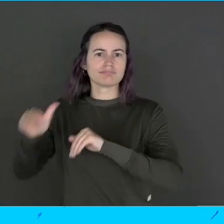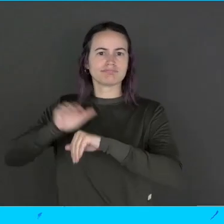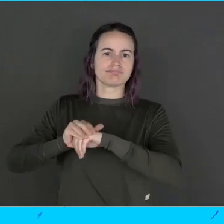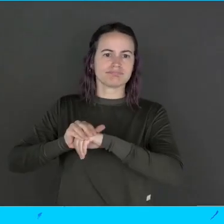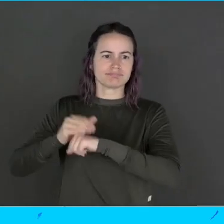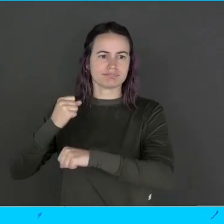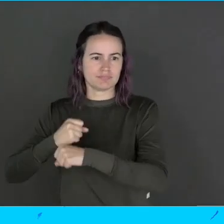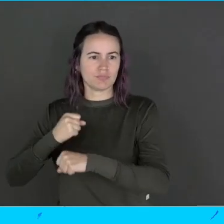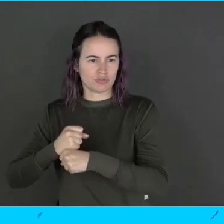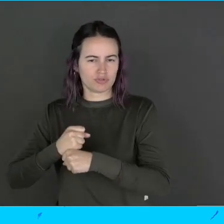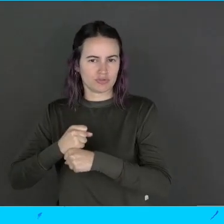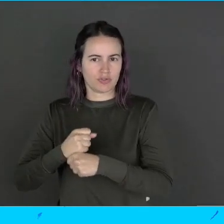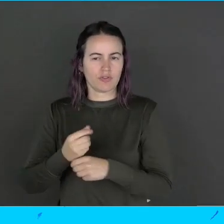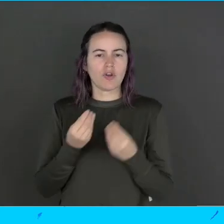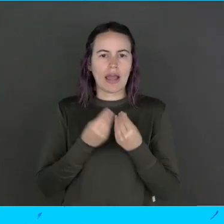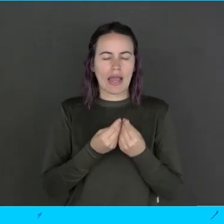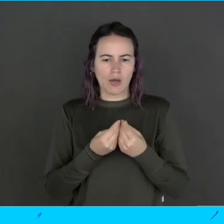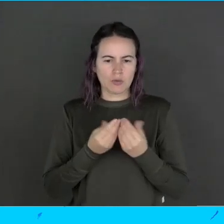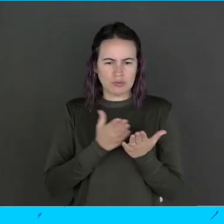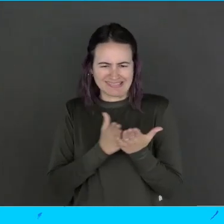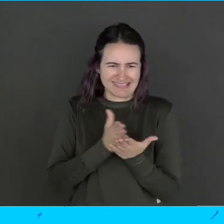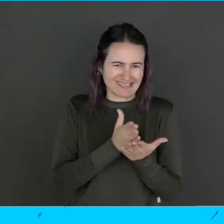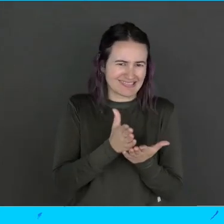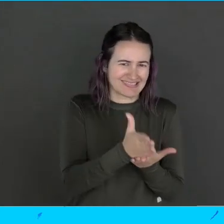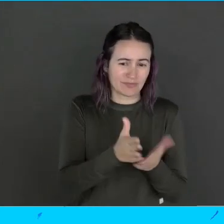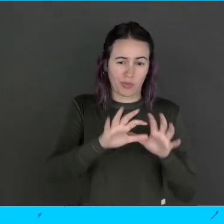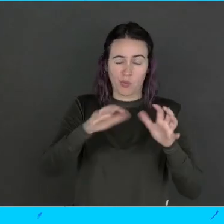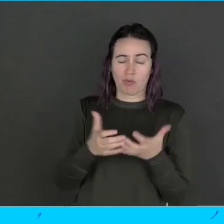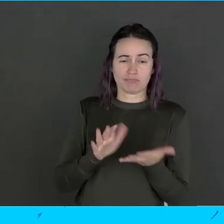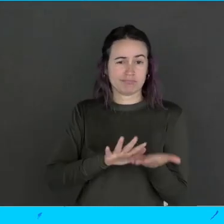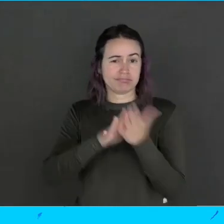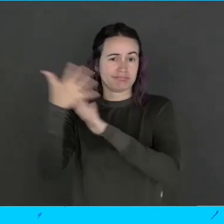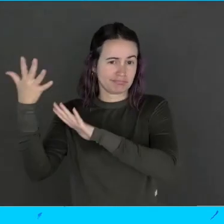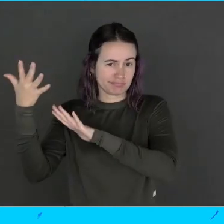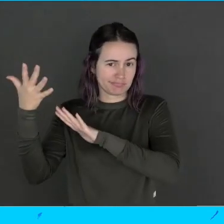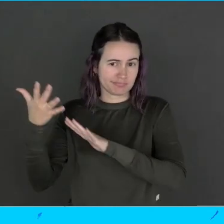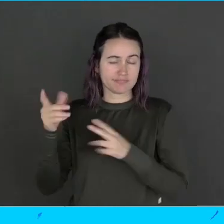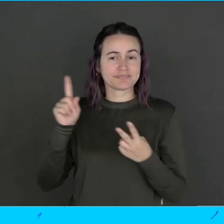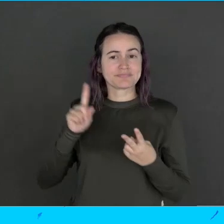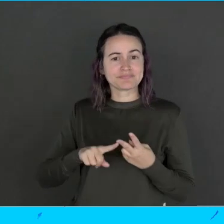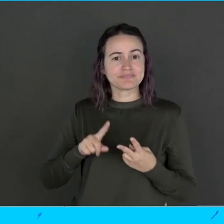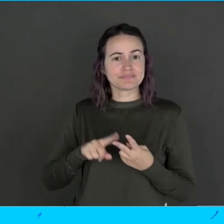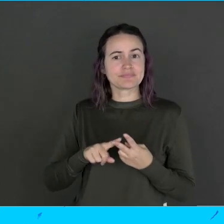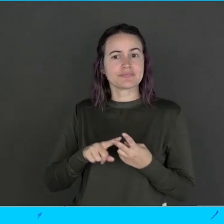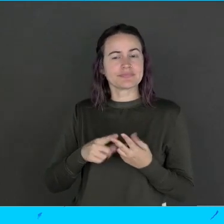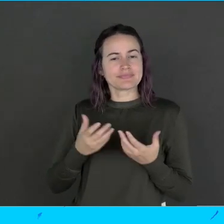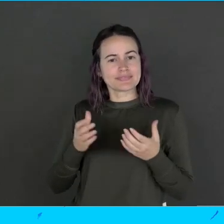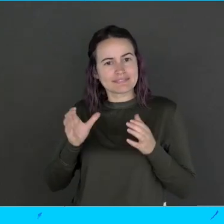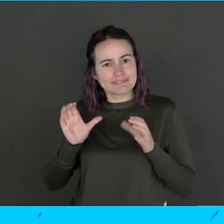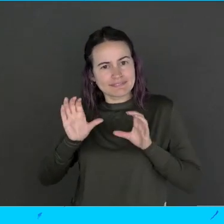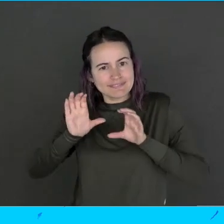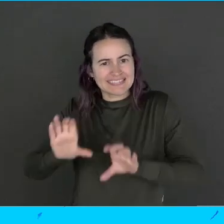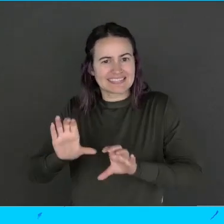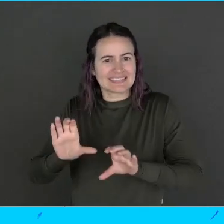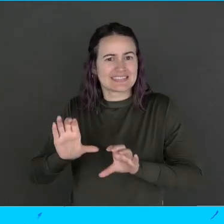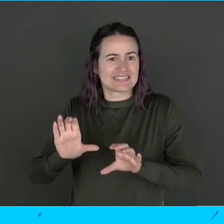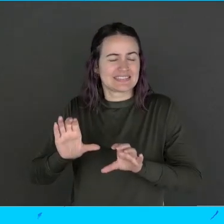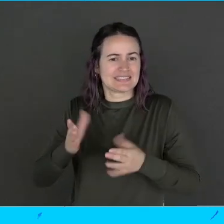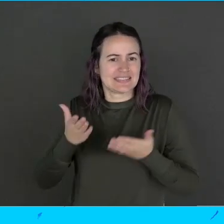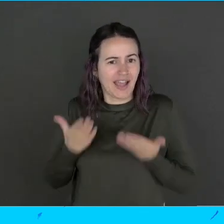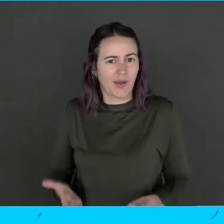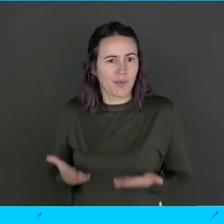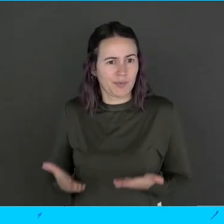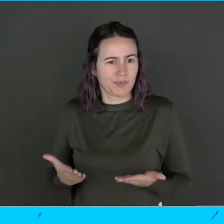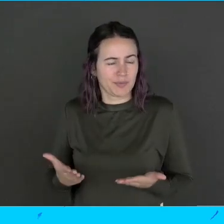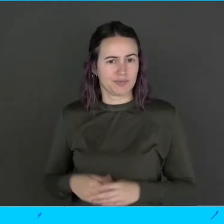uncertain world. The second is called Invest We Must. The time is now, making the case for adolescent